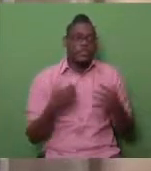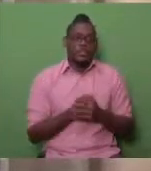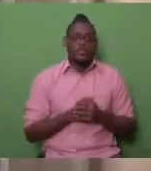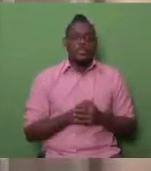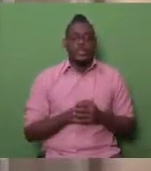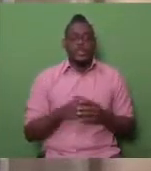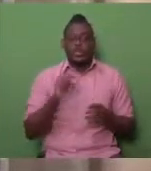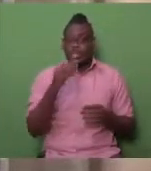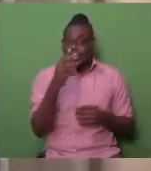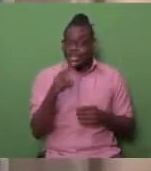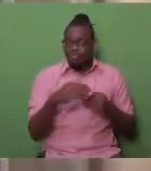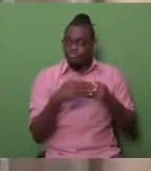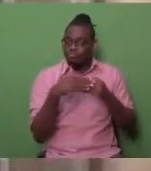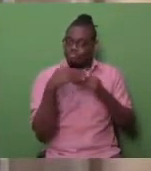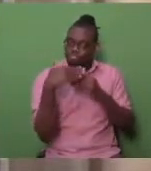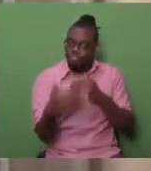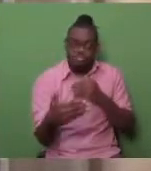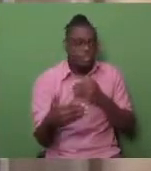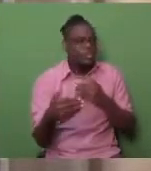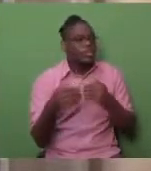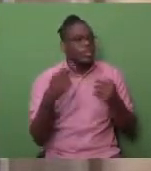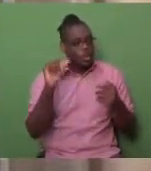Rowley-led government.